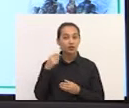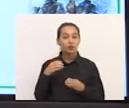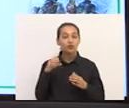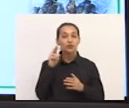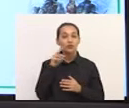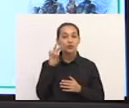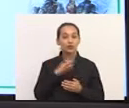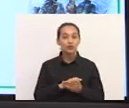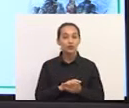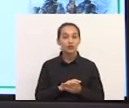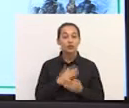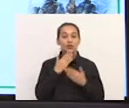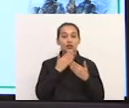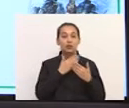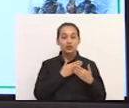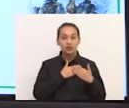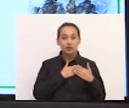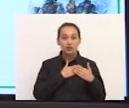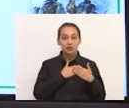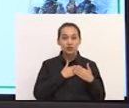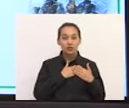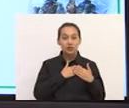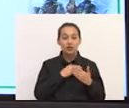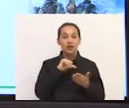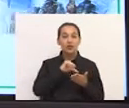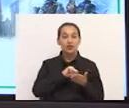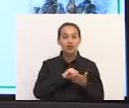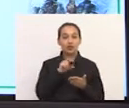Romantik dostonlar, ya'ni ishqiy sarguzash dostonlar.